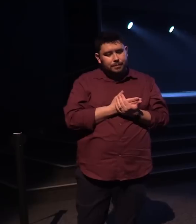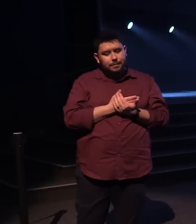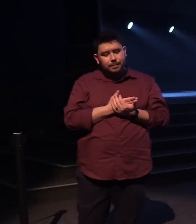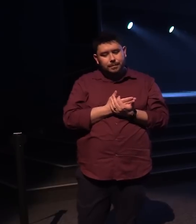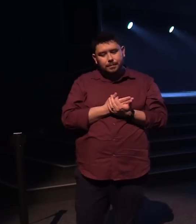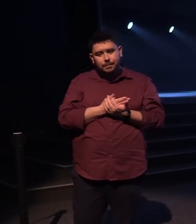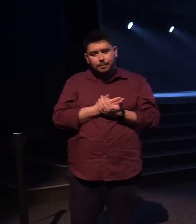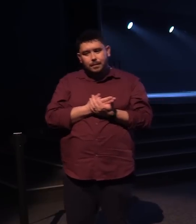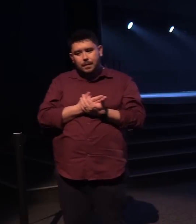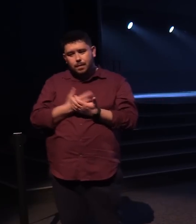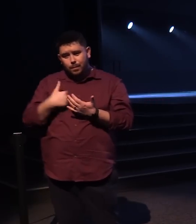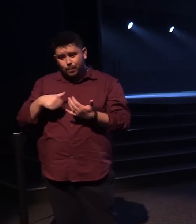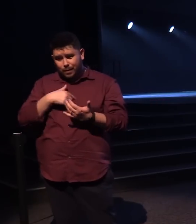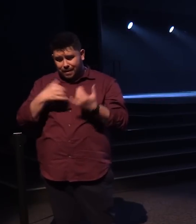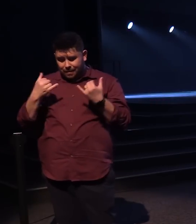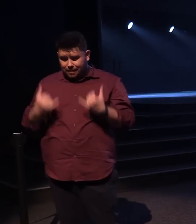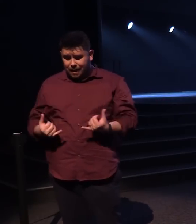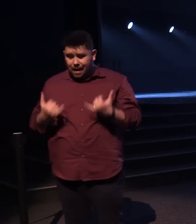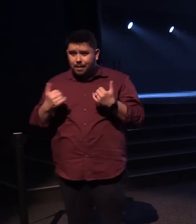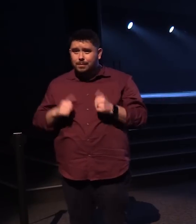Surrender to you, Lord.